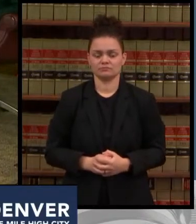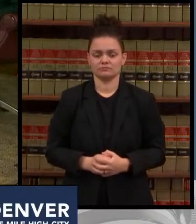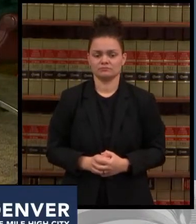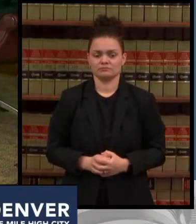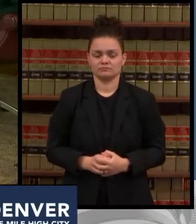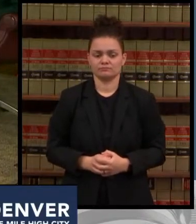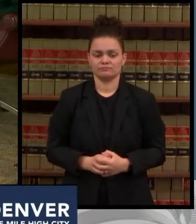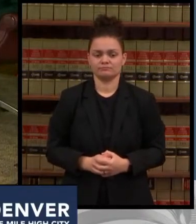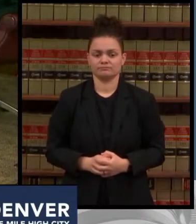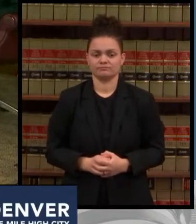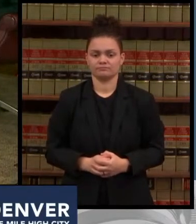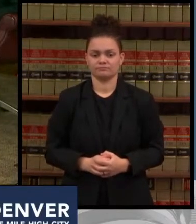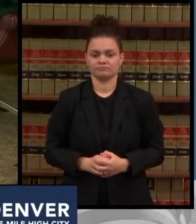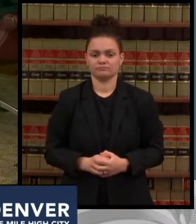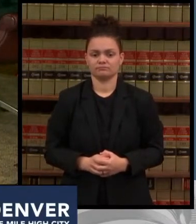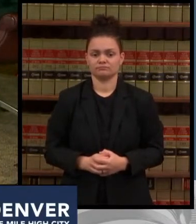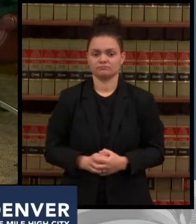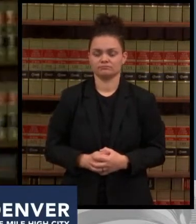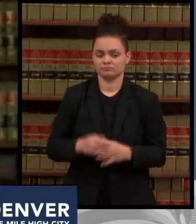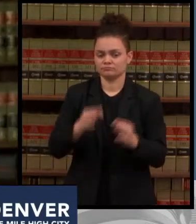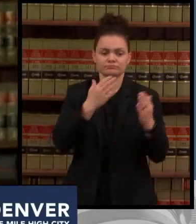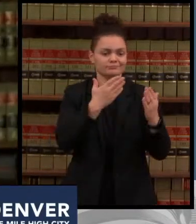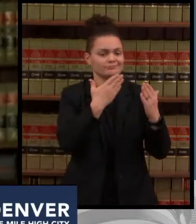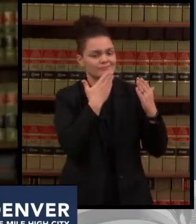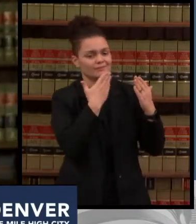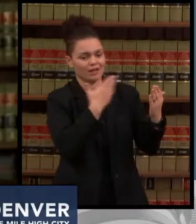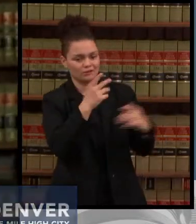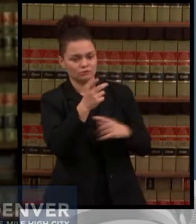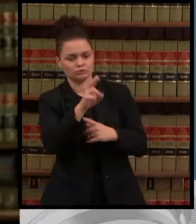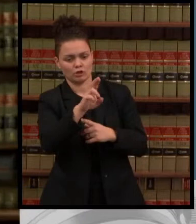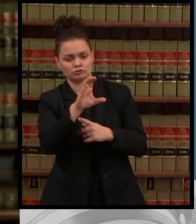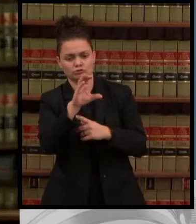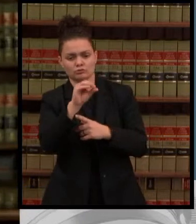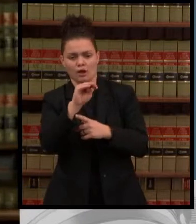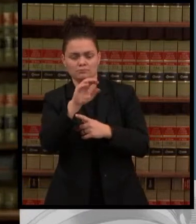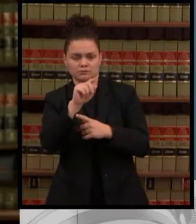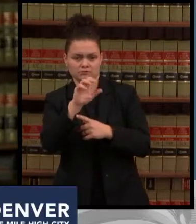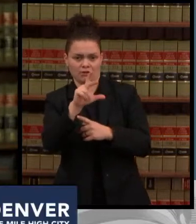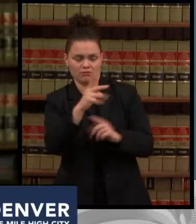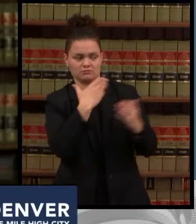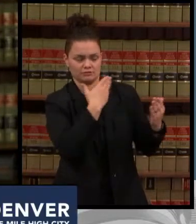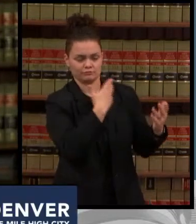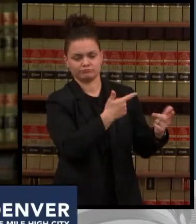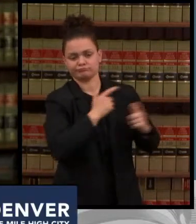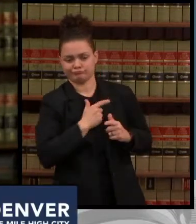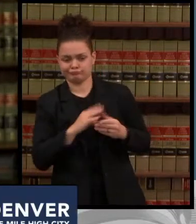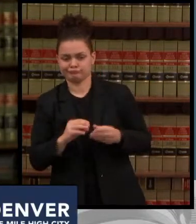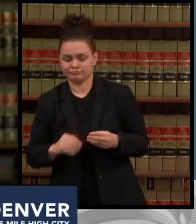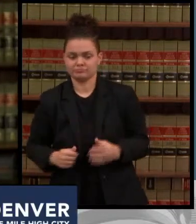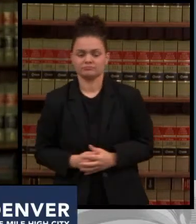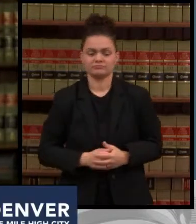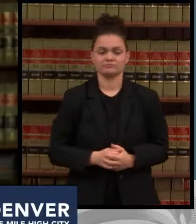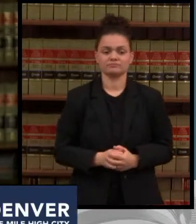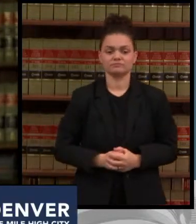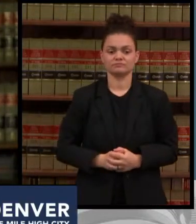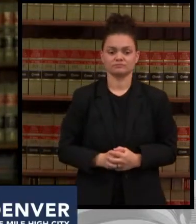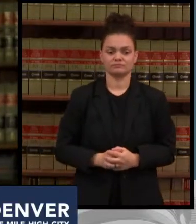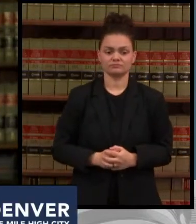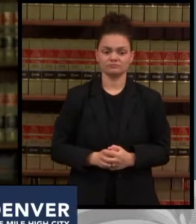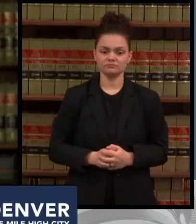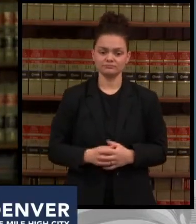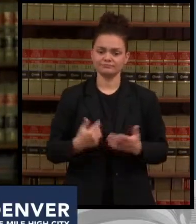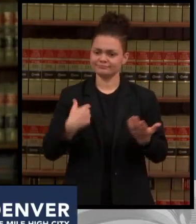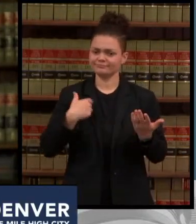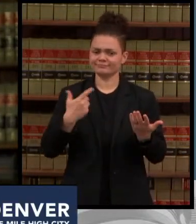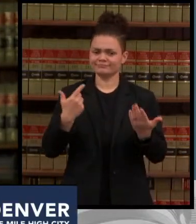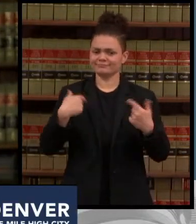Thanks very much, Dr. Comstock. It's a pleasure to be here with my colleagues from Denver, where I live, as